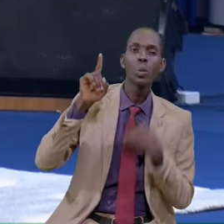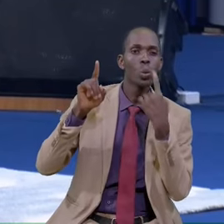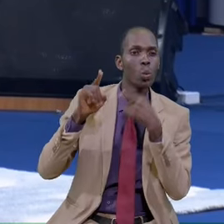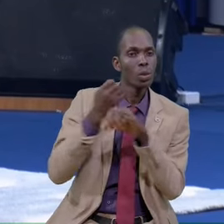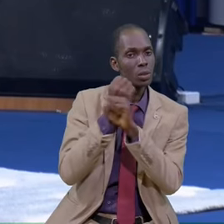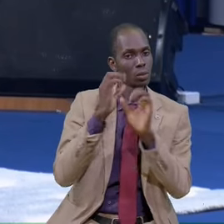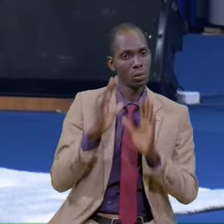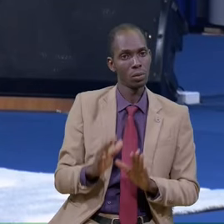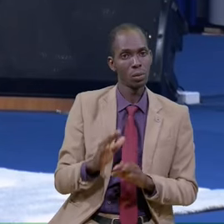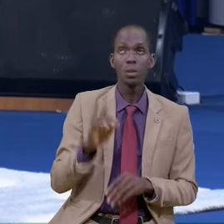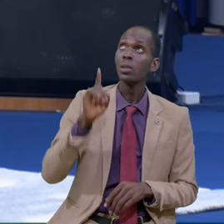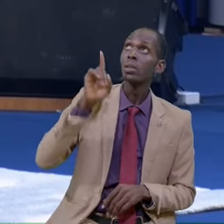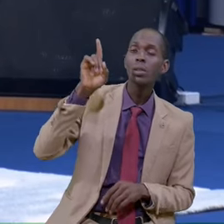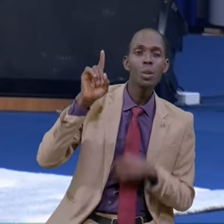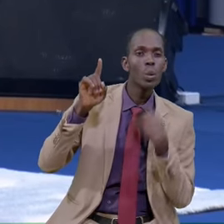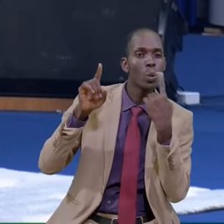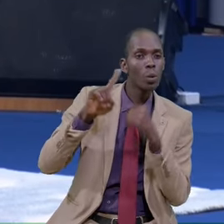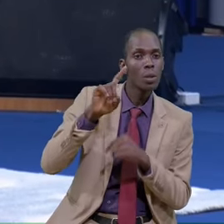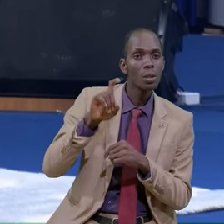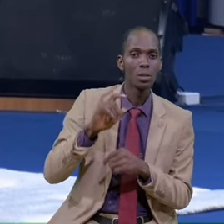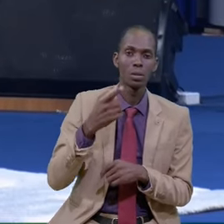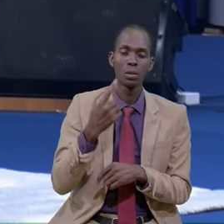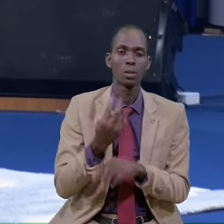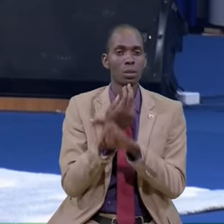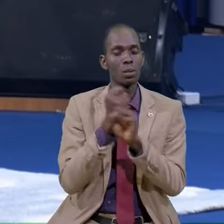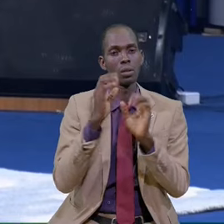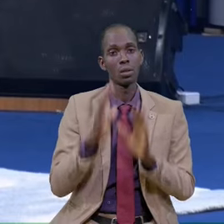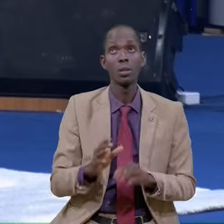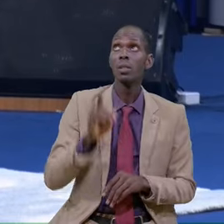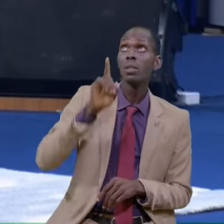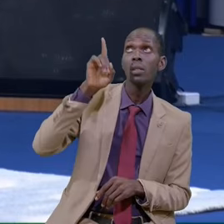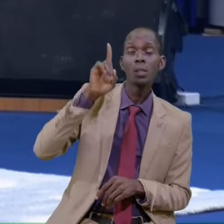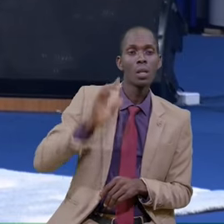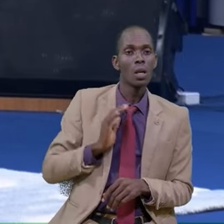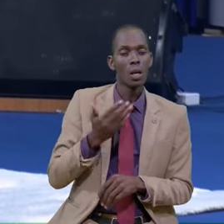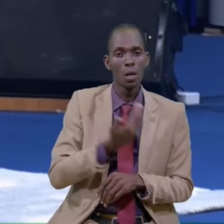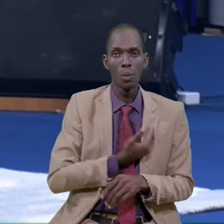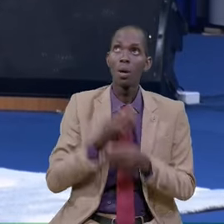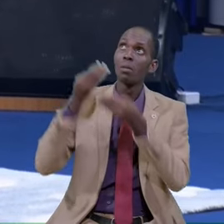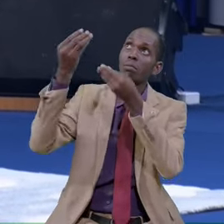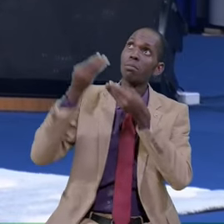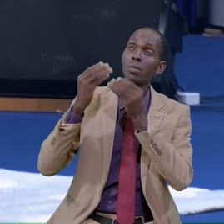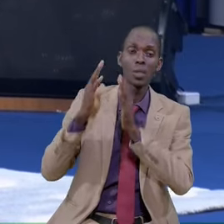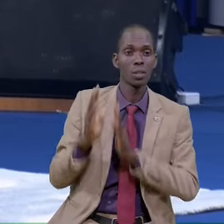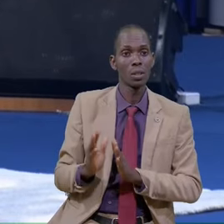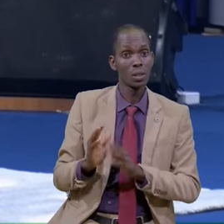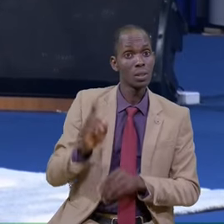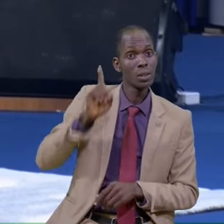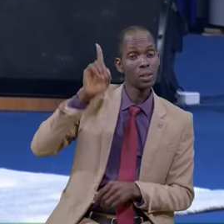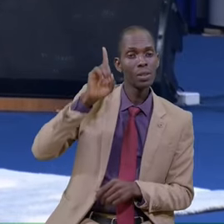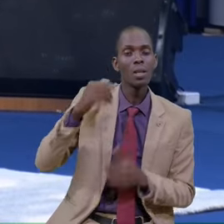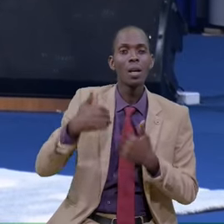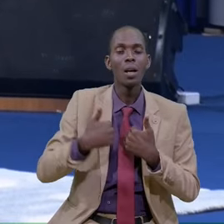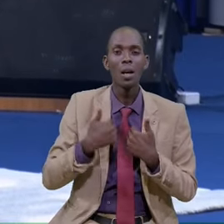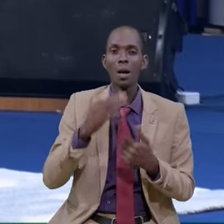you and he redeem and he our mediator he has been